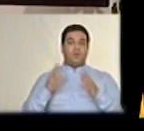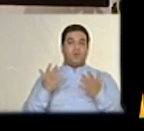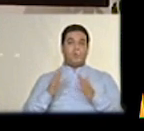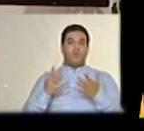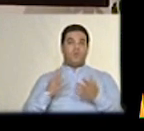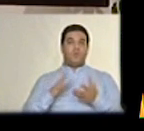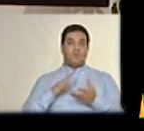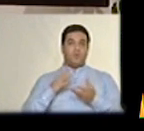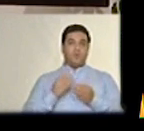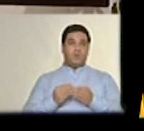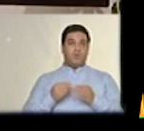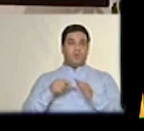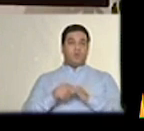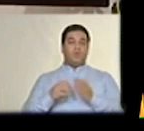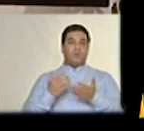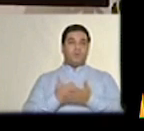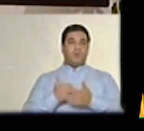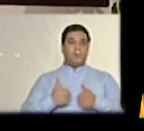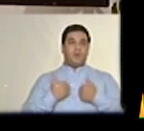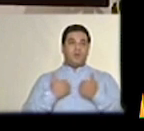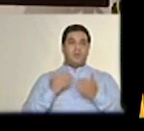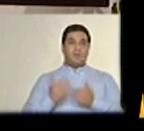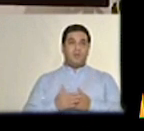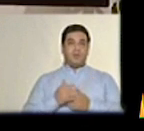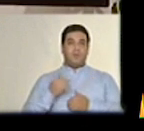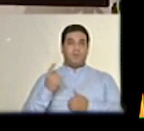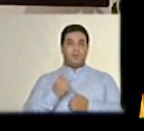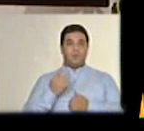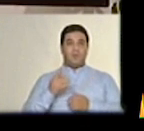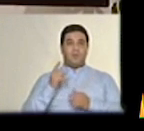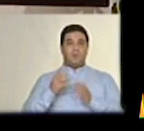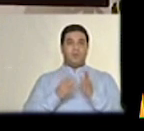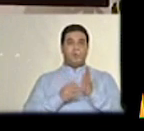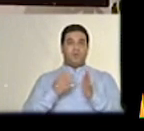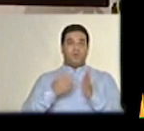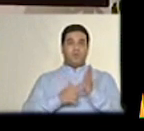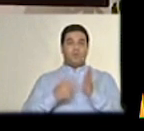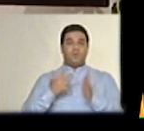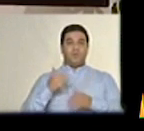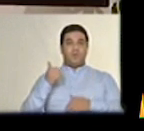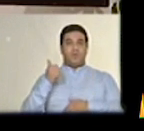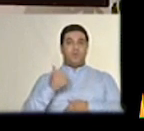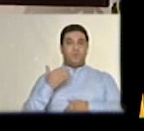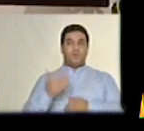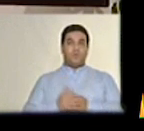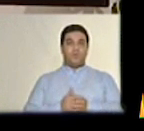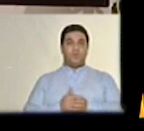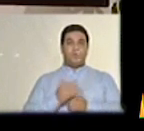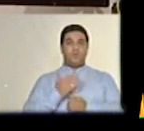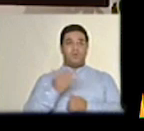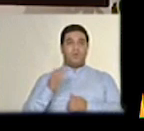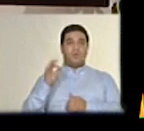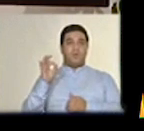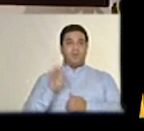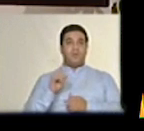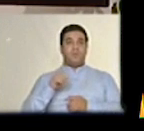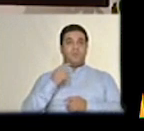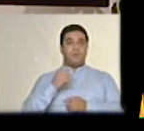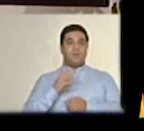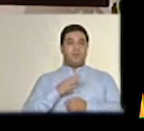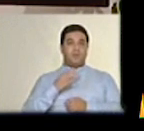voqealar ro'y berganligini topishga harakat qilib ko'ring. Birinchisi, 1483-yil. Siz darhol nima